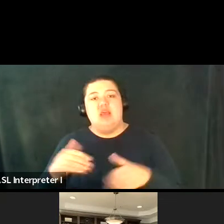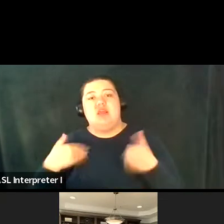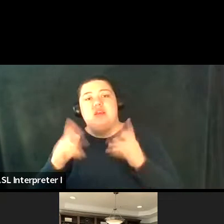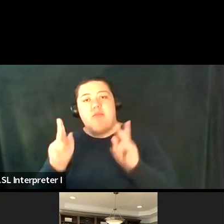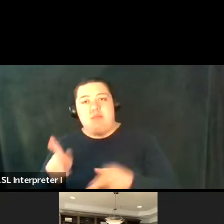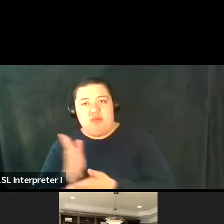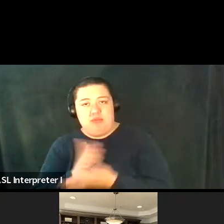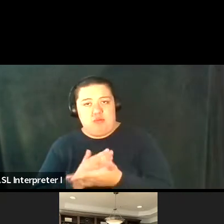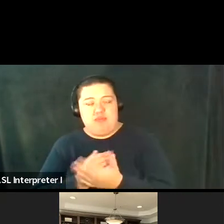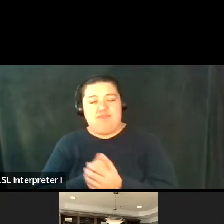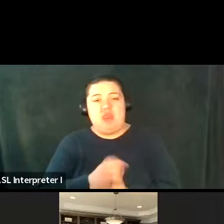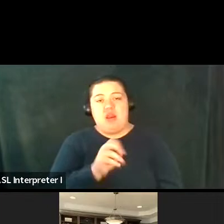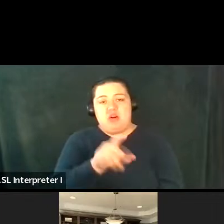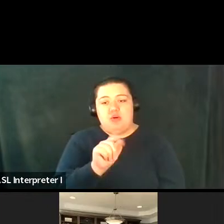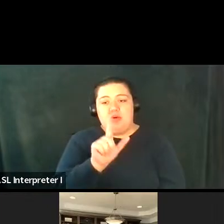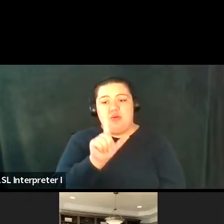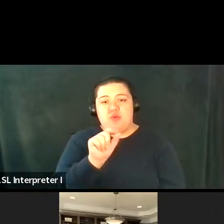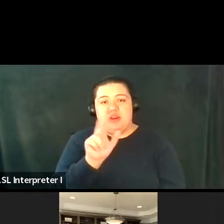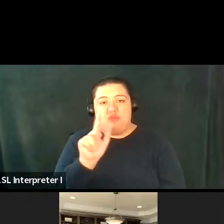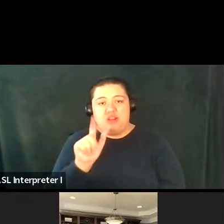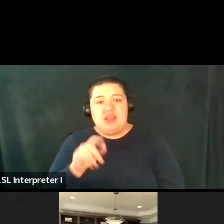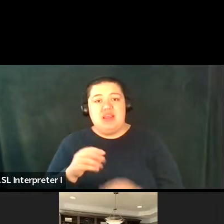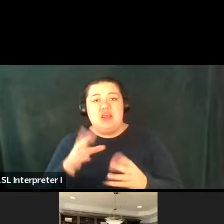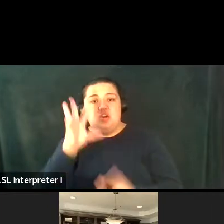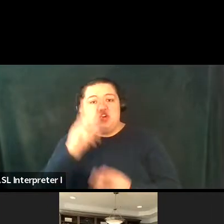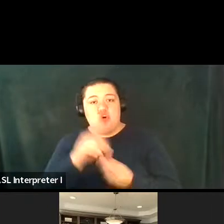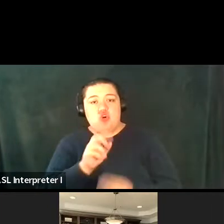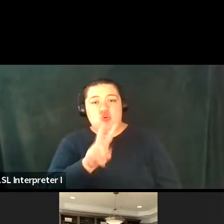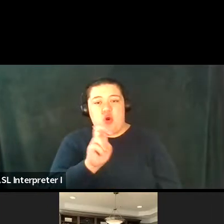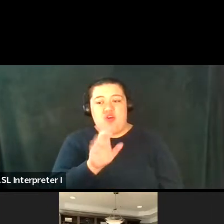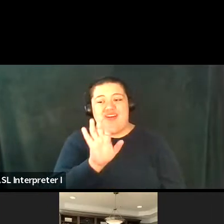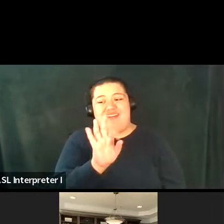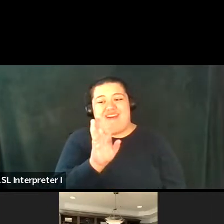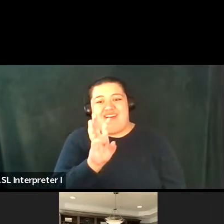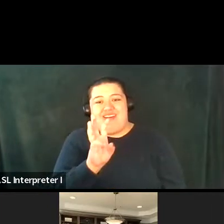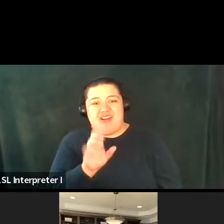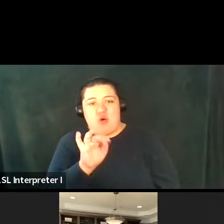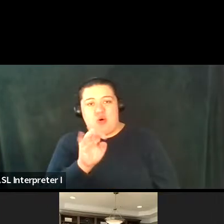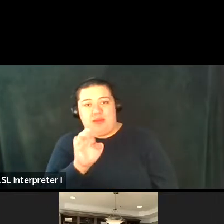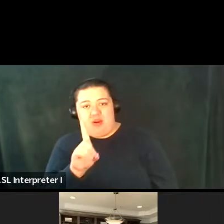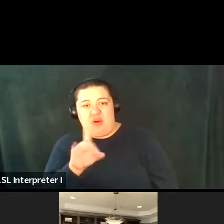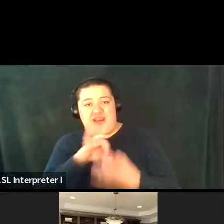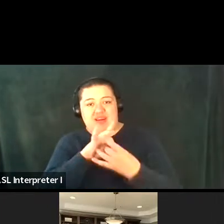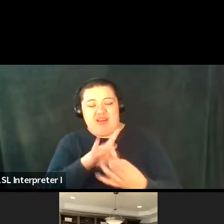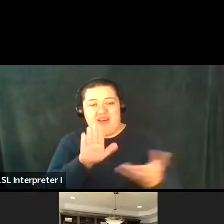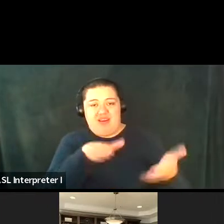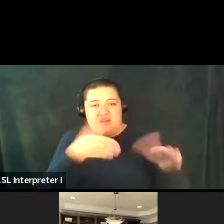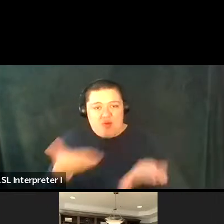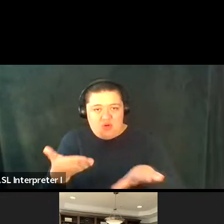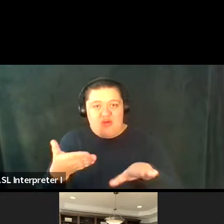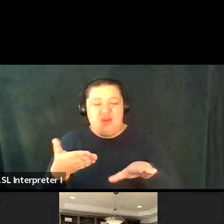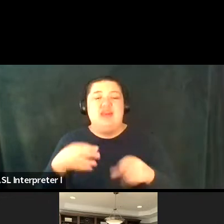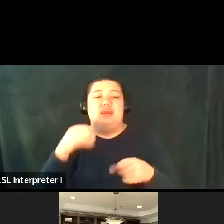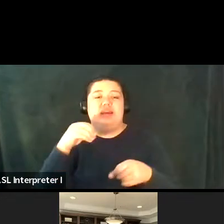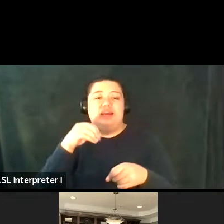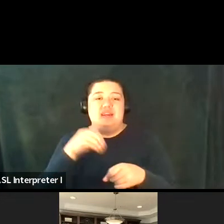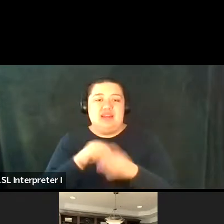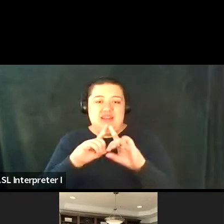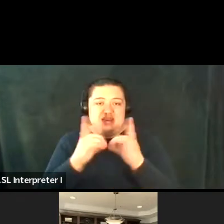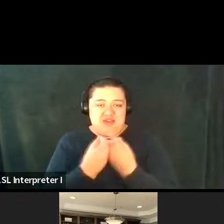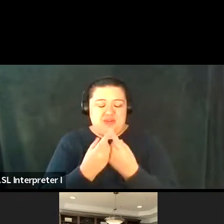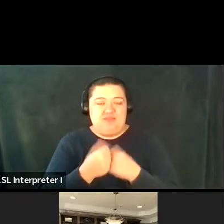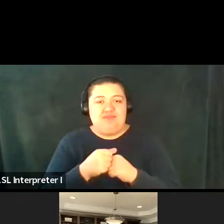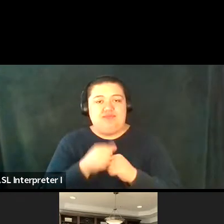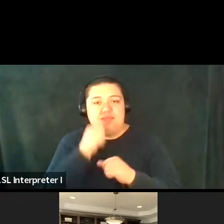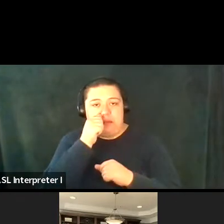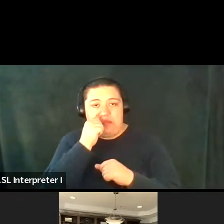October 2023, there have been a total of 296 opioid-related fatal overdoses in the district. The city is on